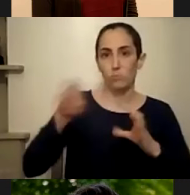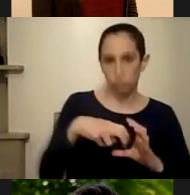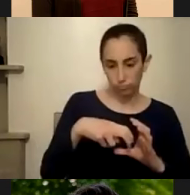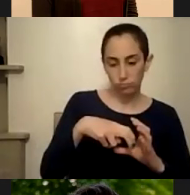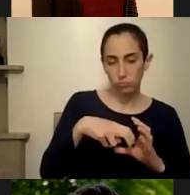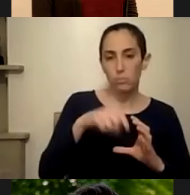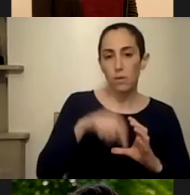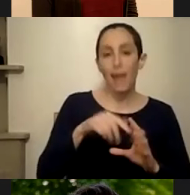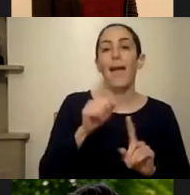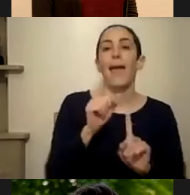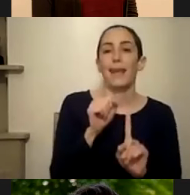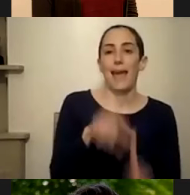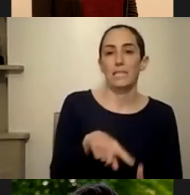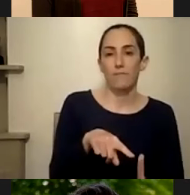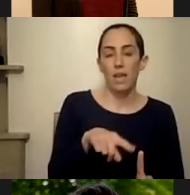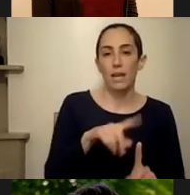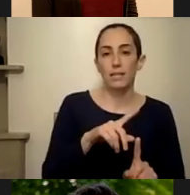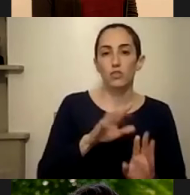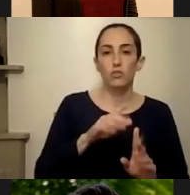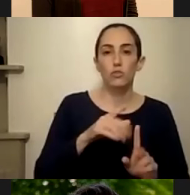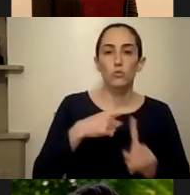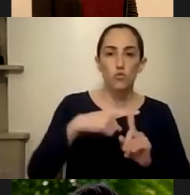target gene expression.